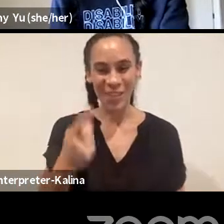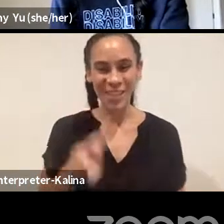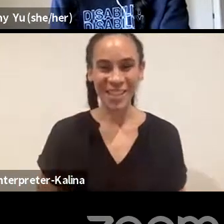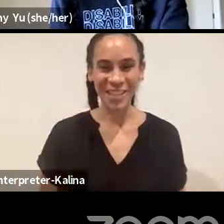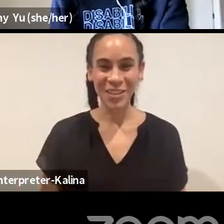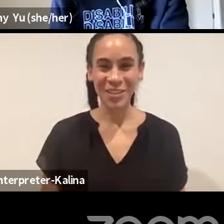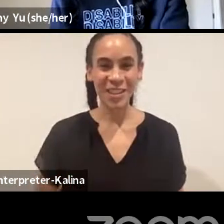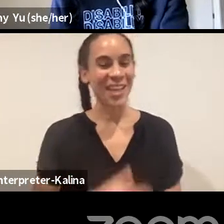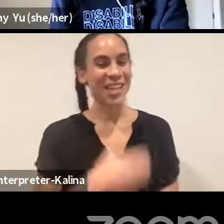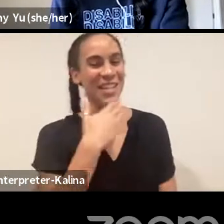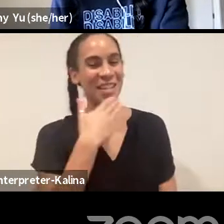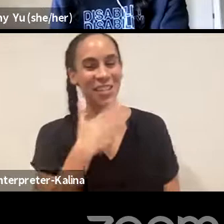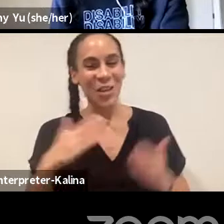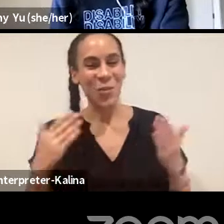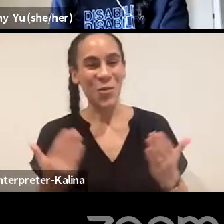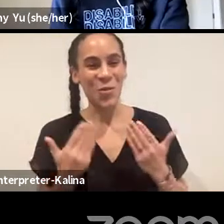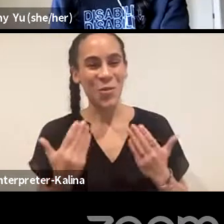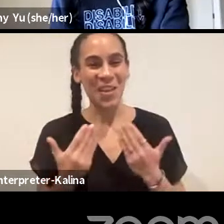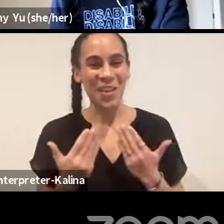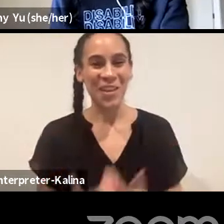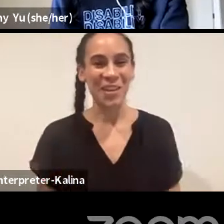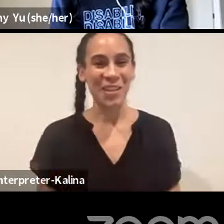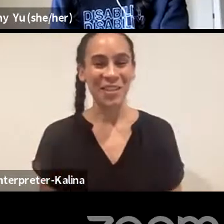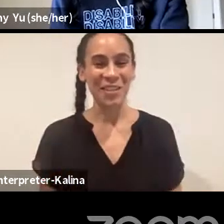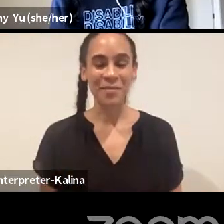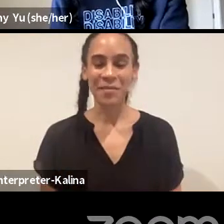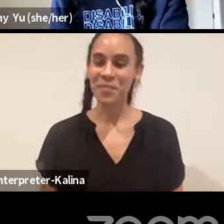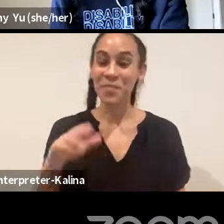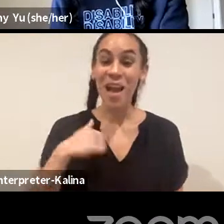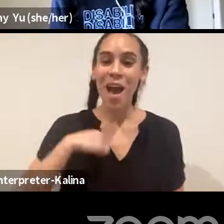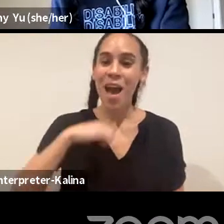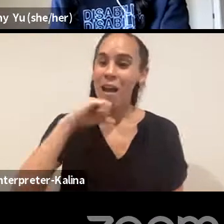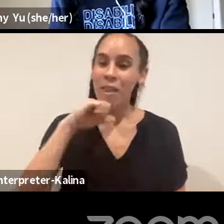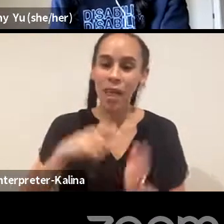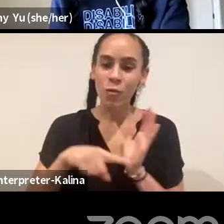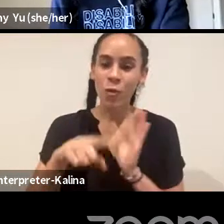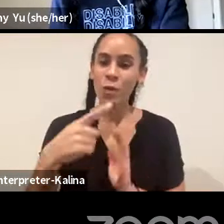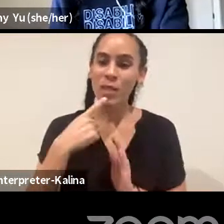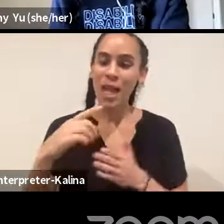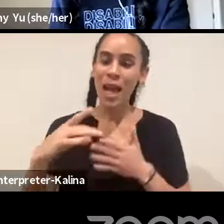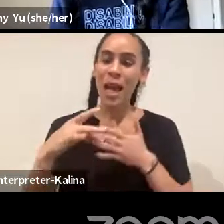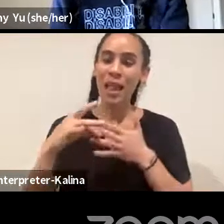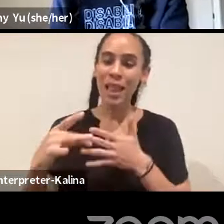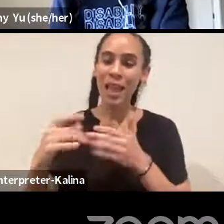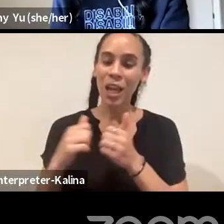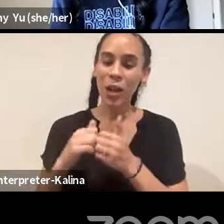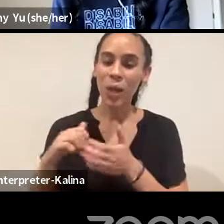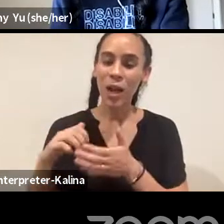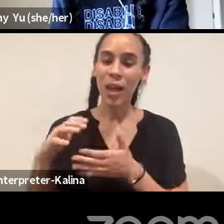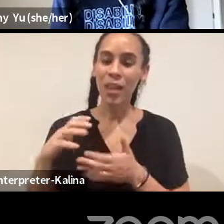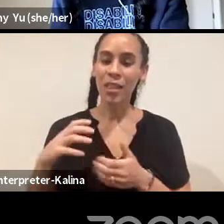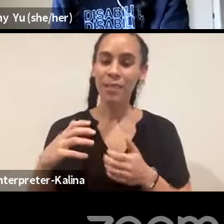here. Yeah. And I love what you said in the chat, lead with vulnerability.